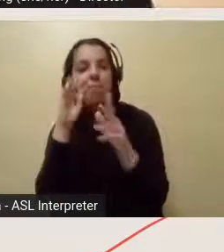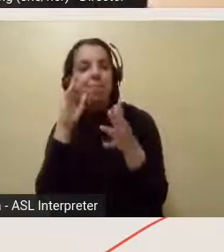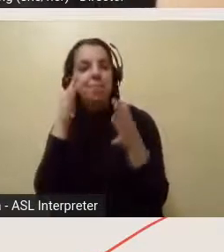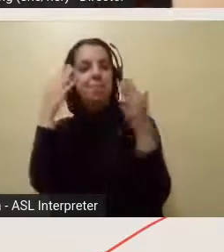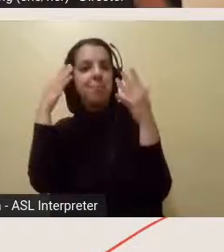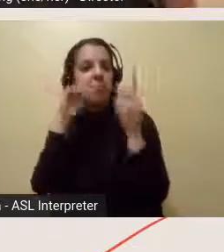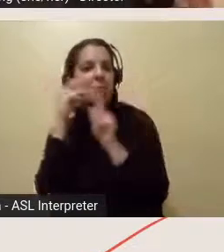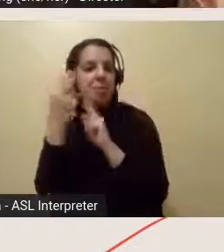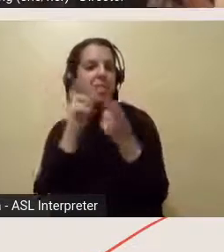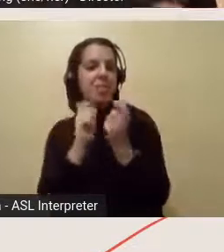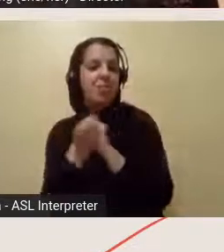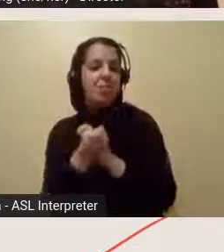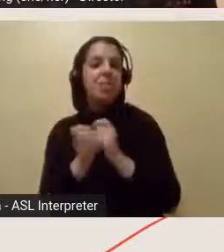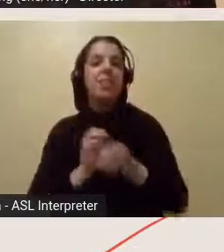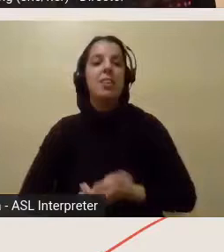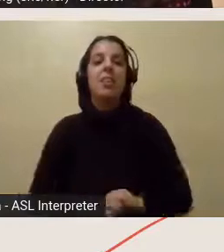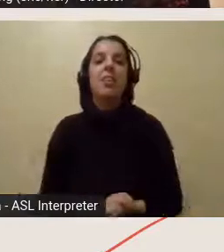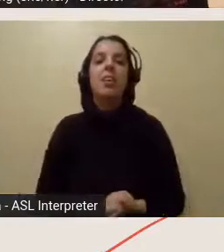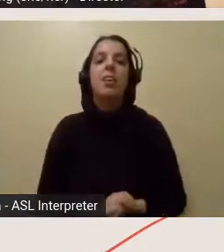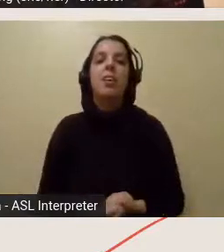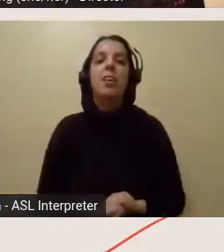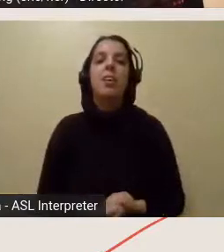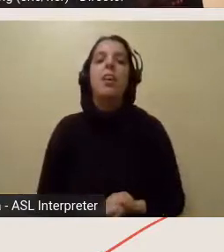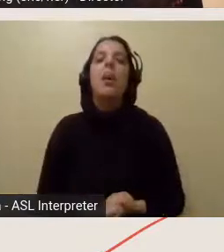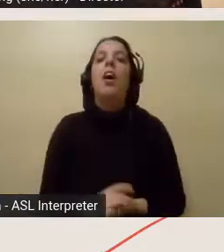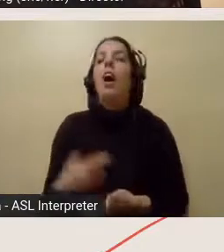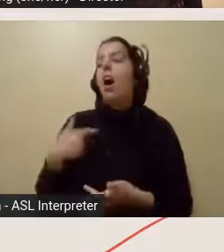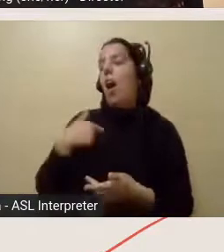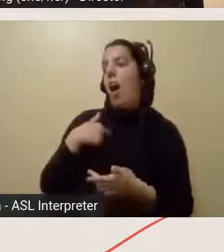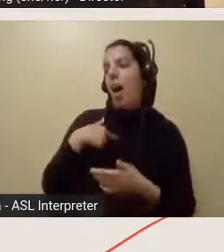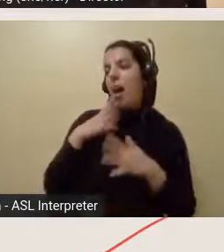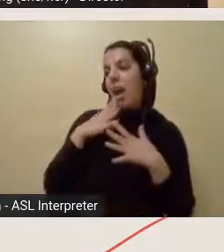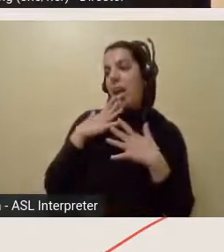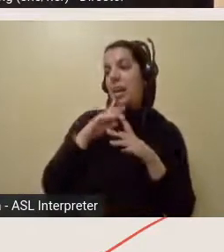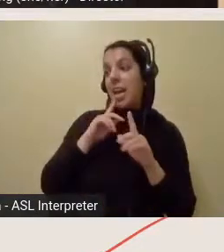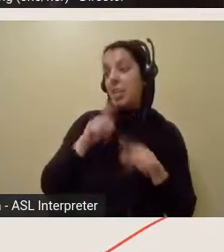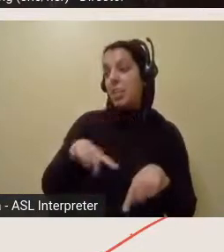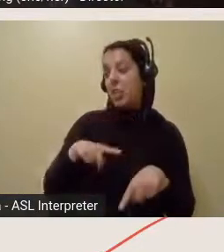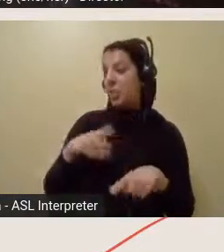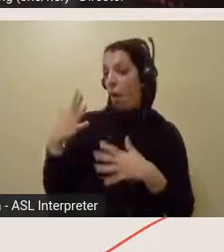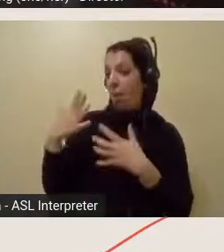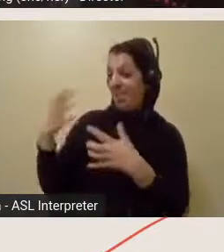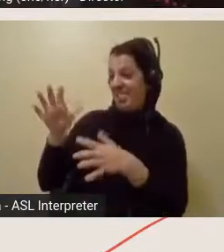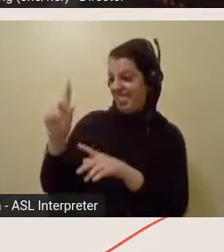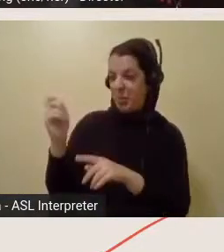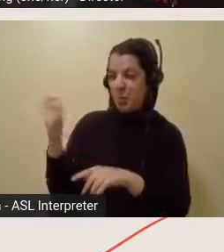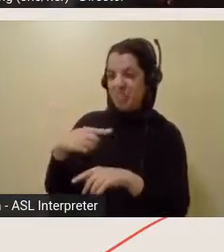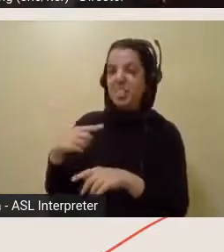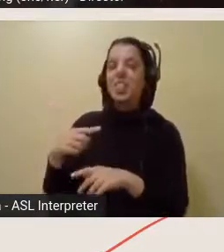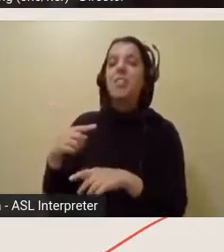And I guess to address the question a little bit is that